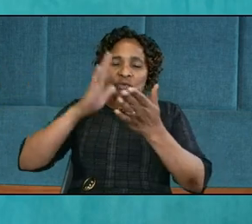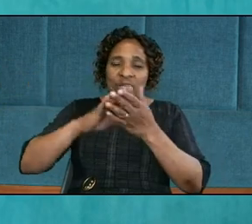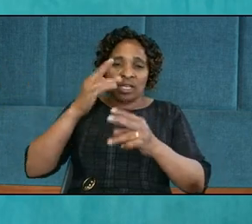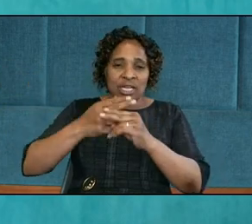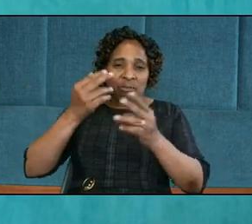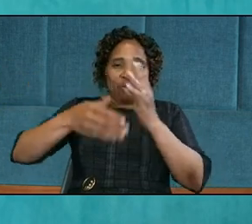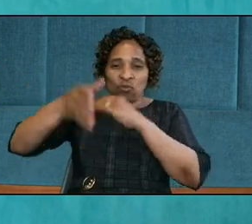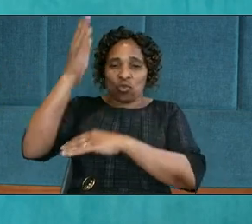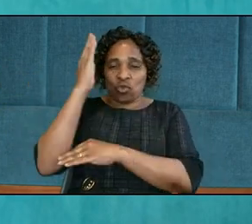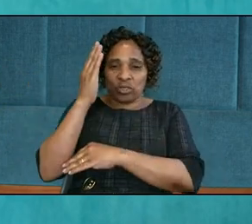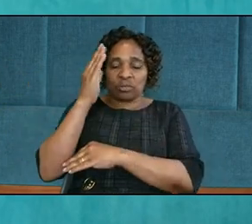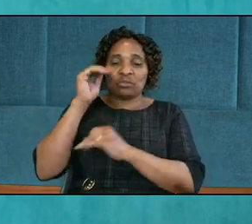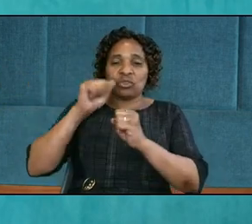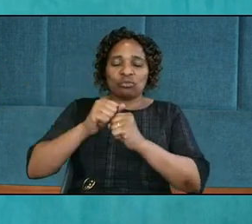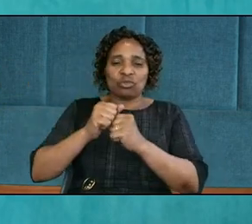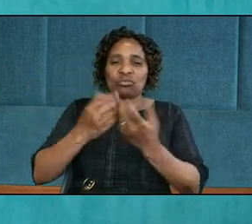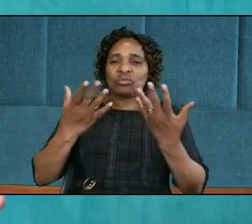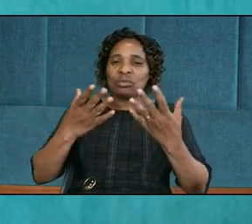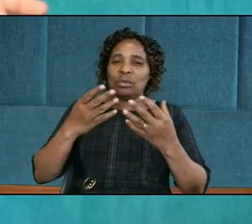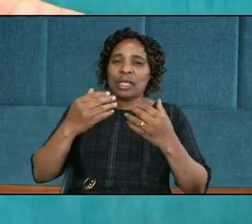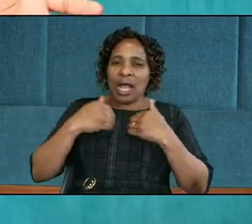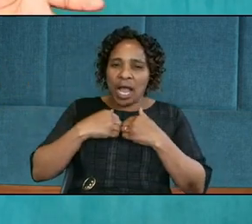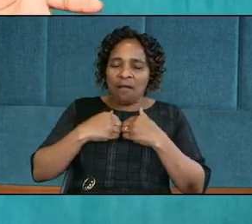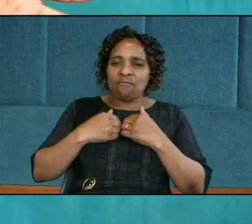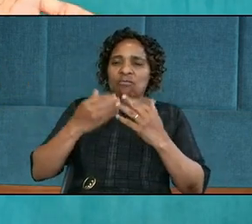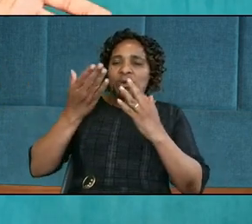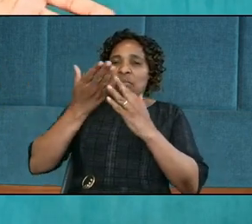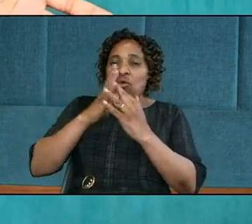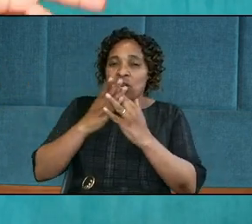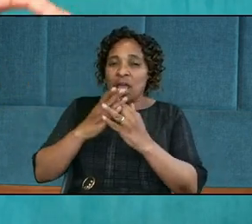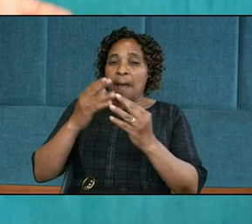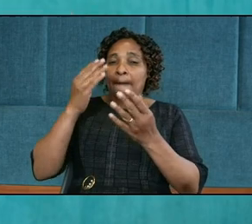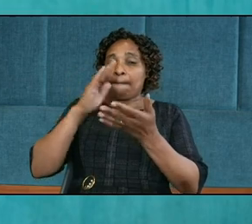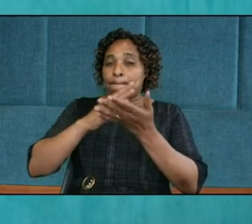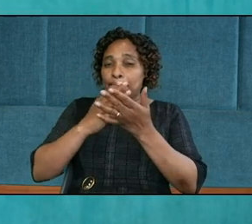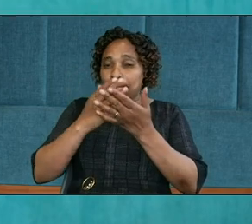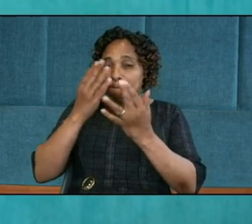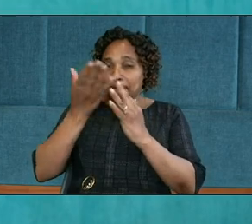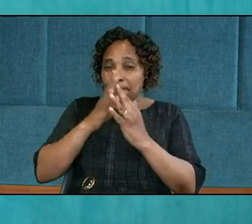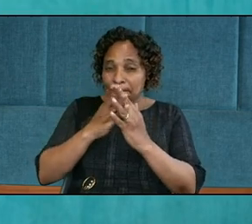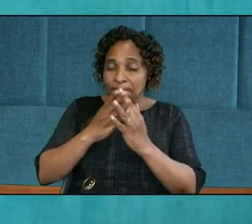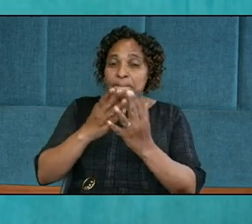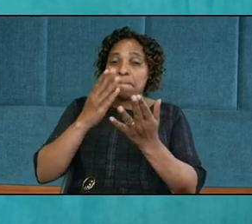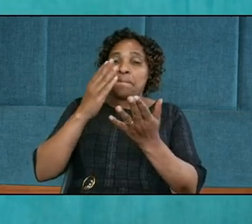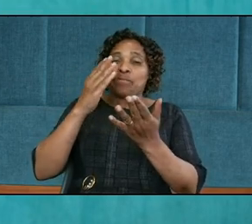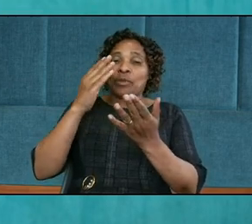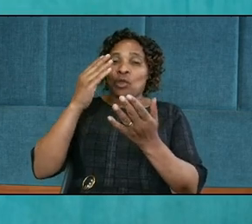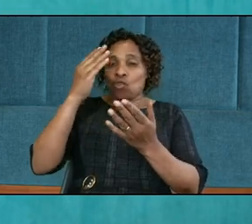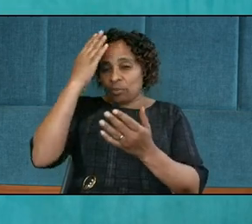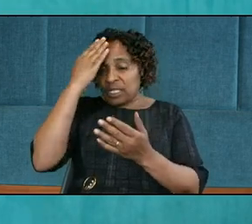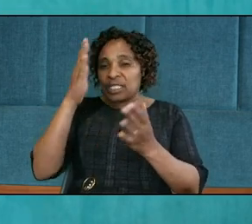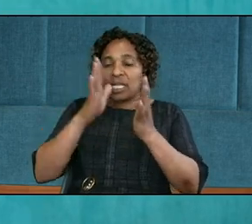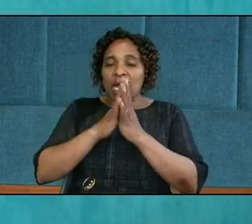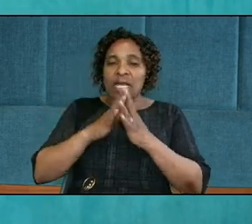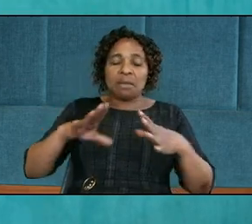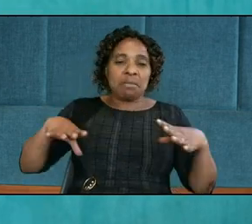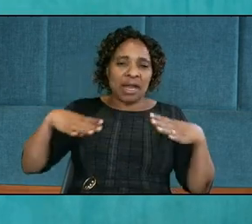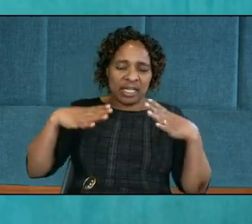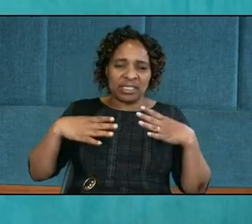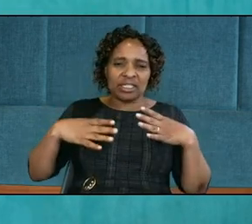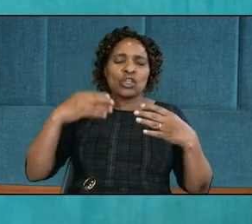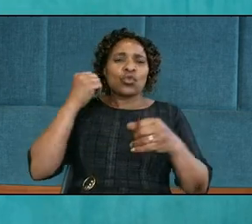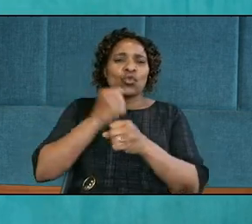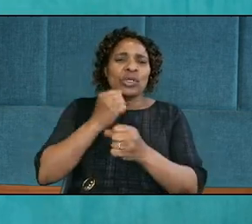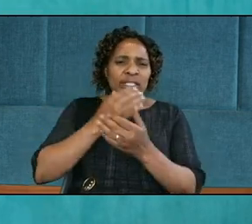draw a line between pride and humility. Being humble doesn't mean you put yourself down, and